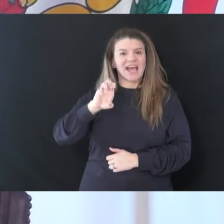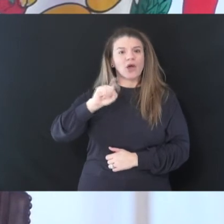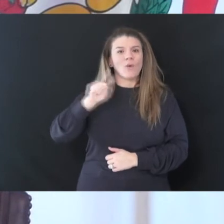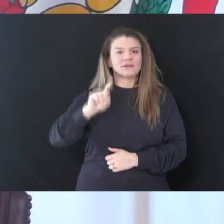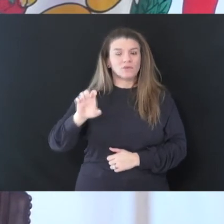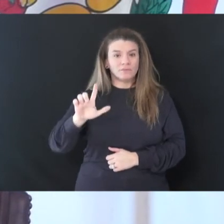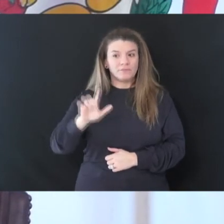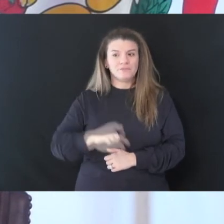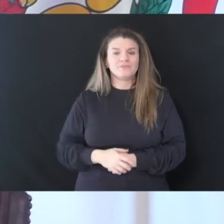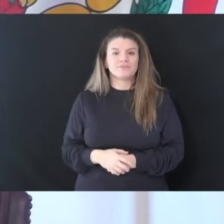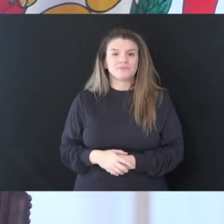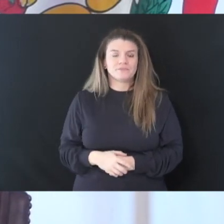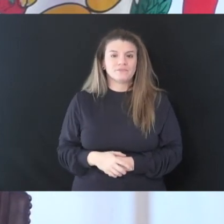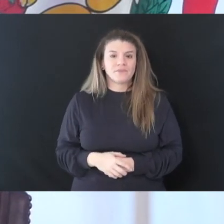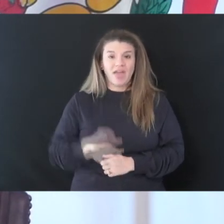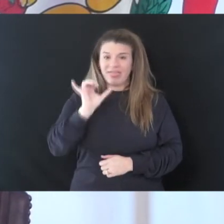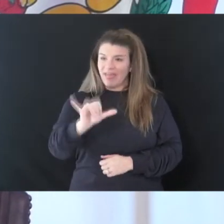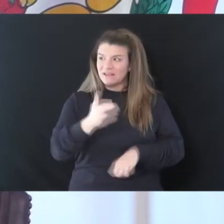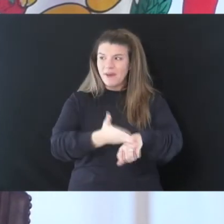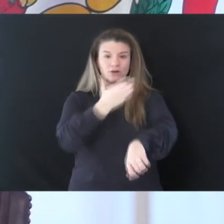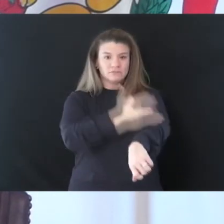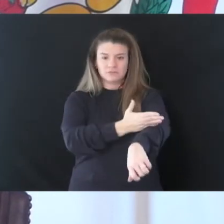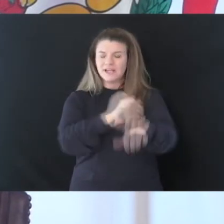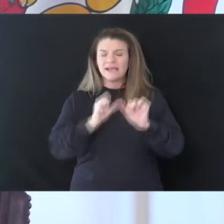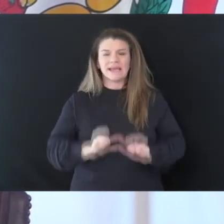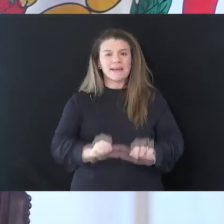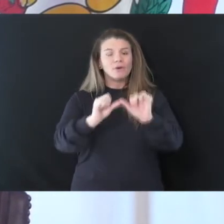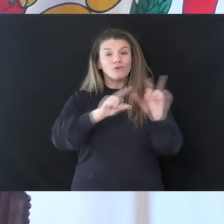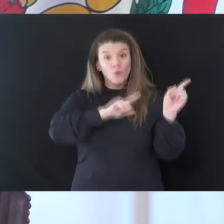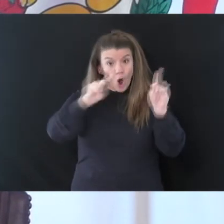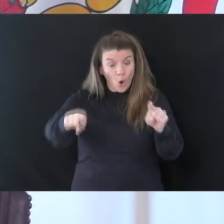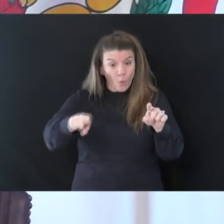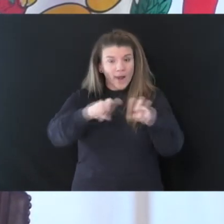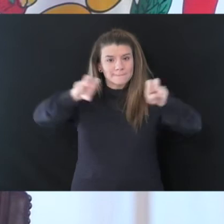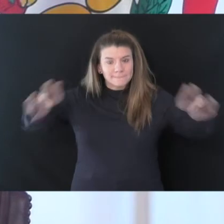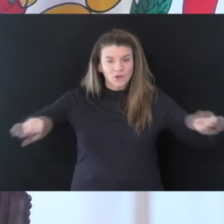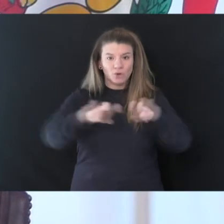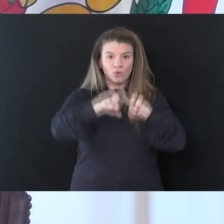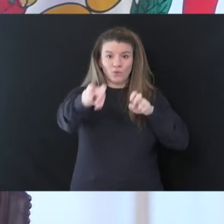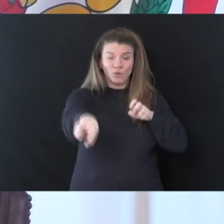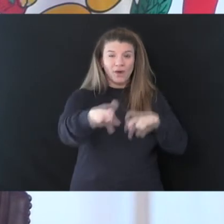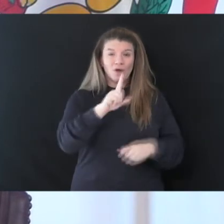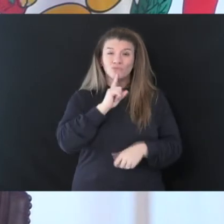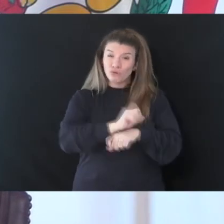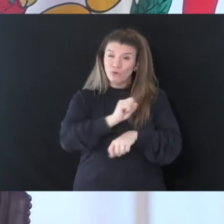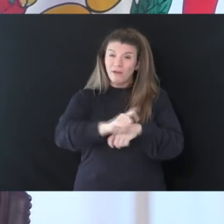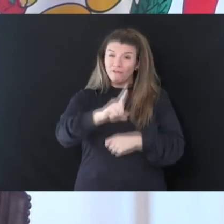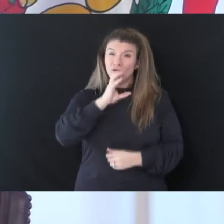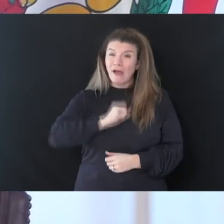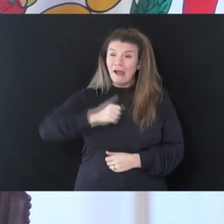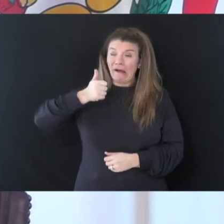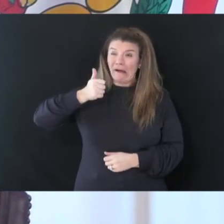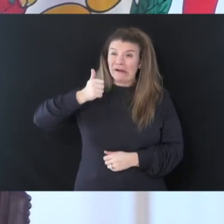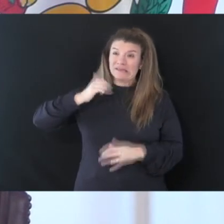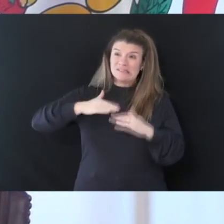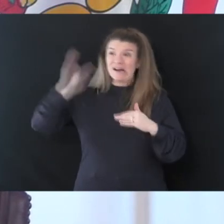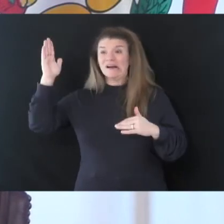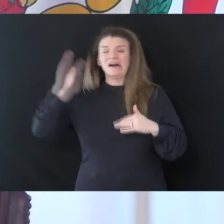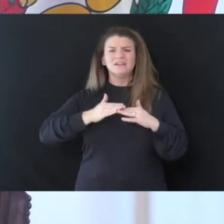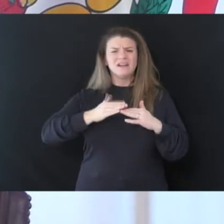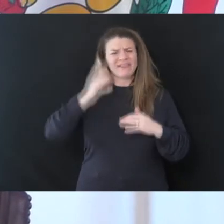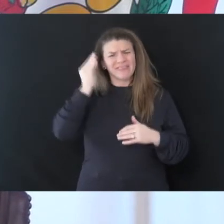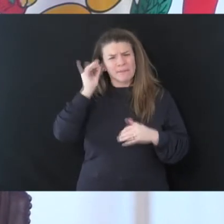counties. That's better. Keep that pew in between you. If you're older, think about getting your services online.